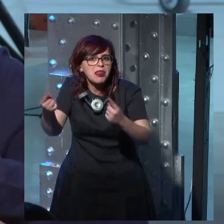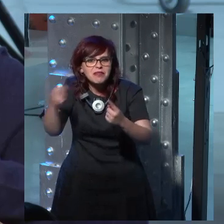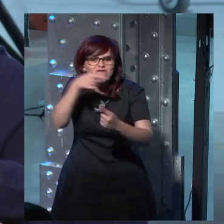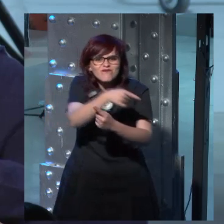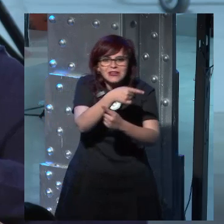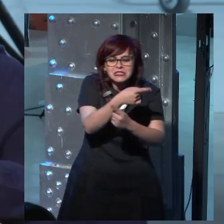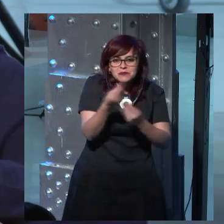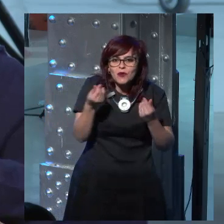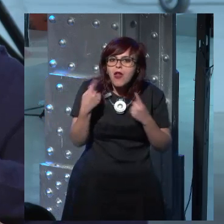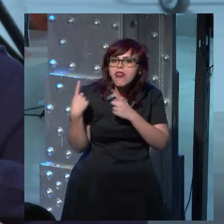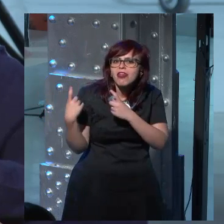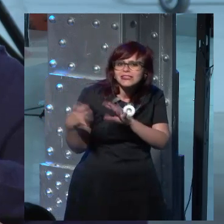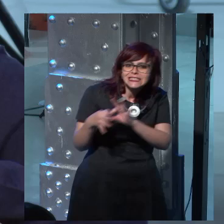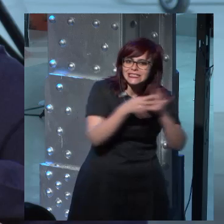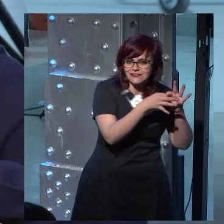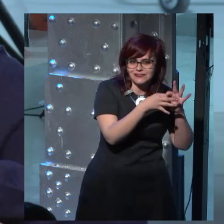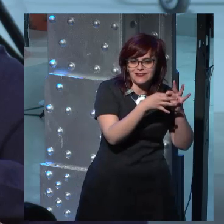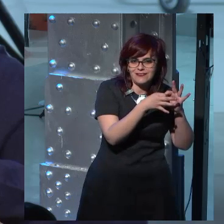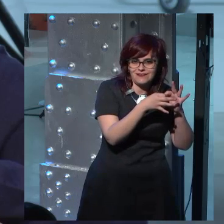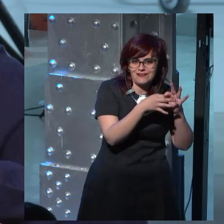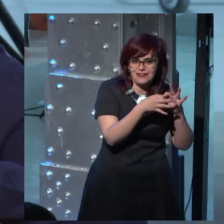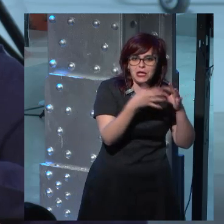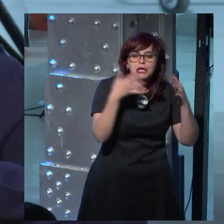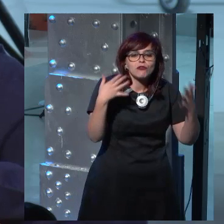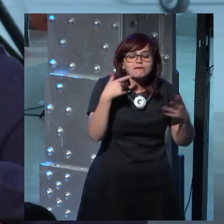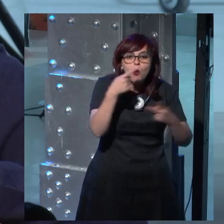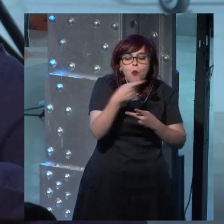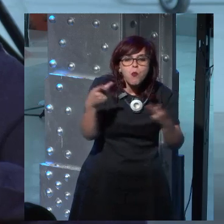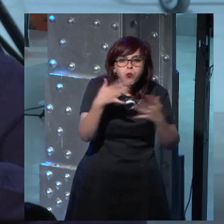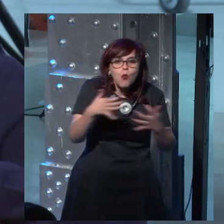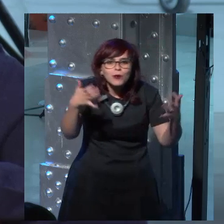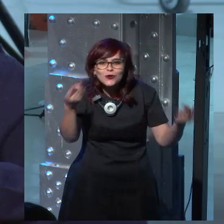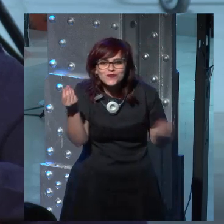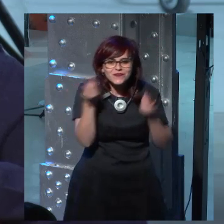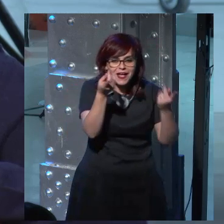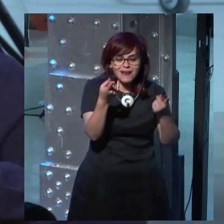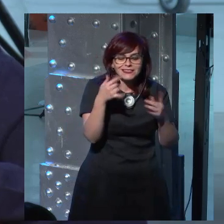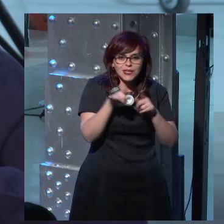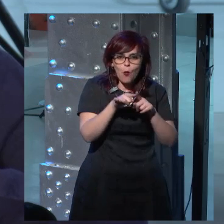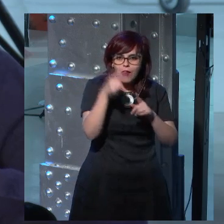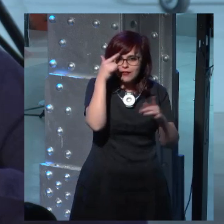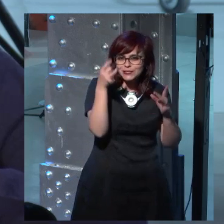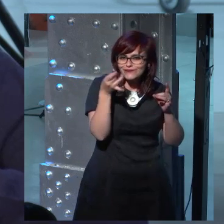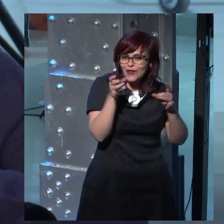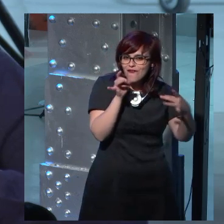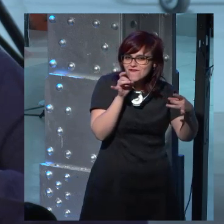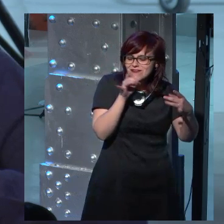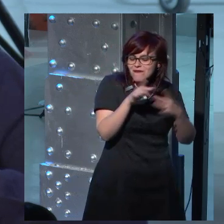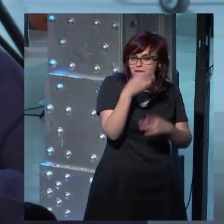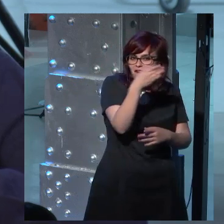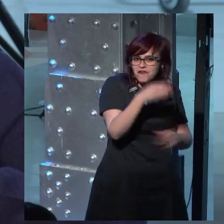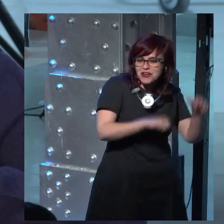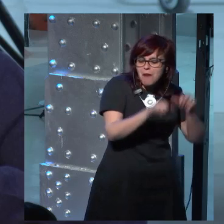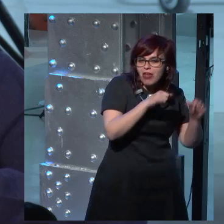but also the audience was tuned in mentally to watch this the right